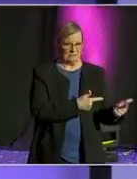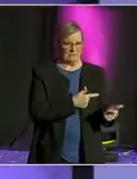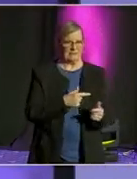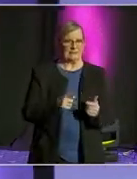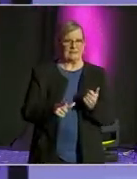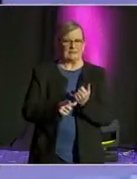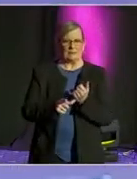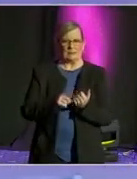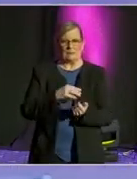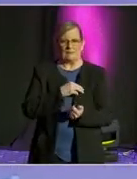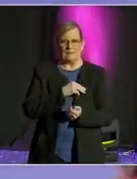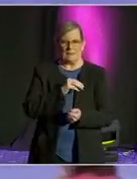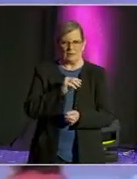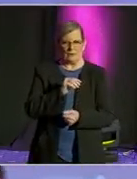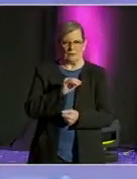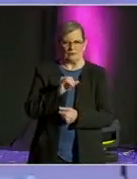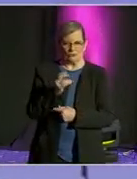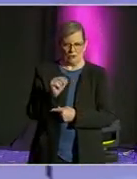Thank you.